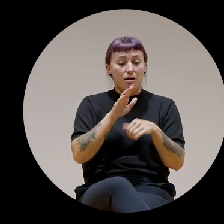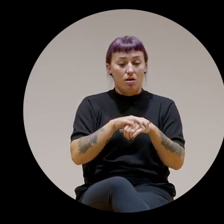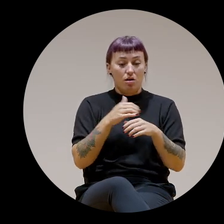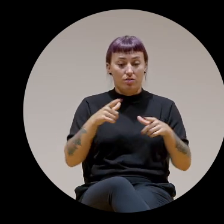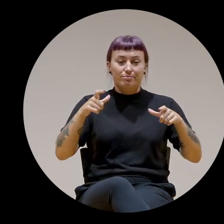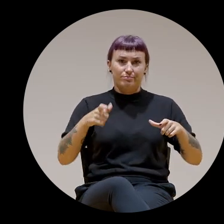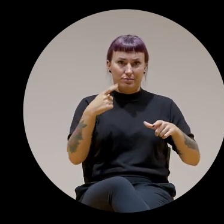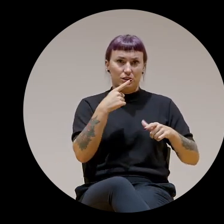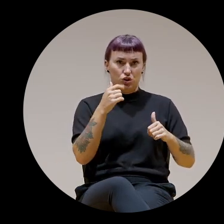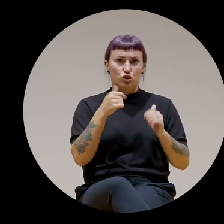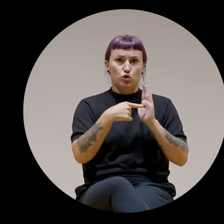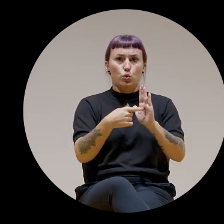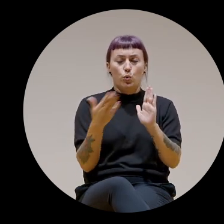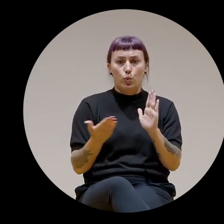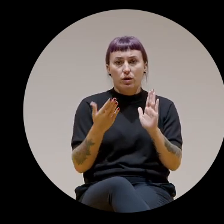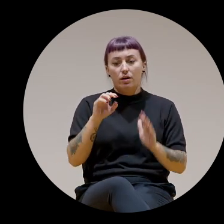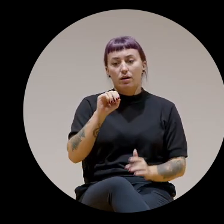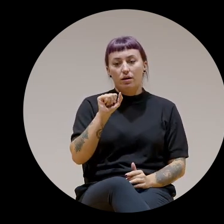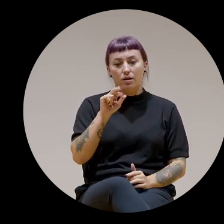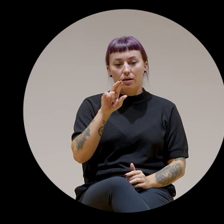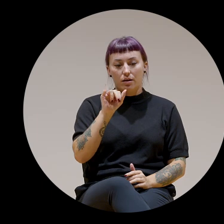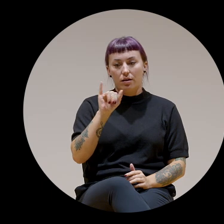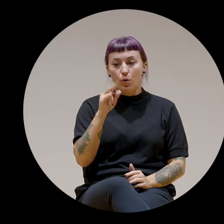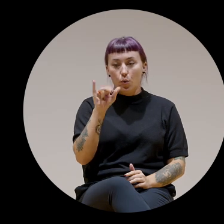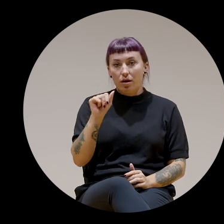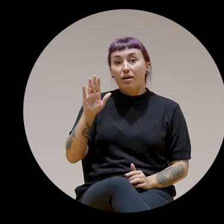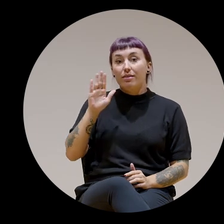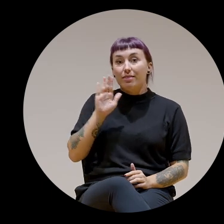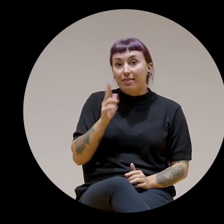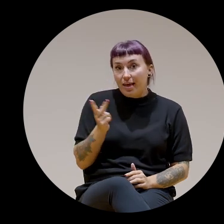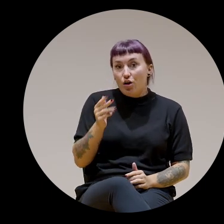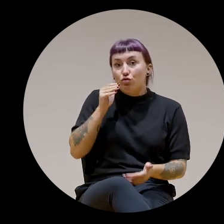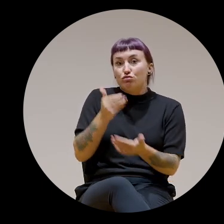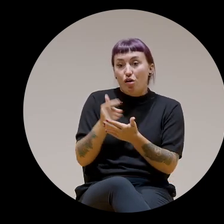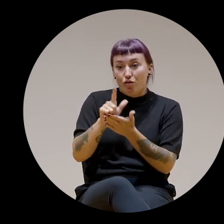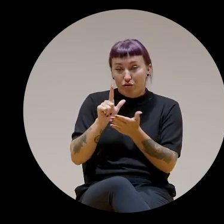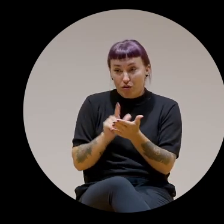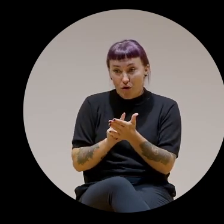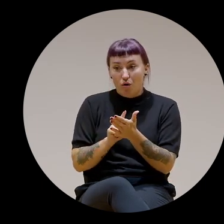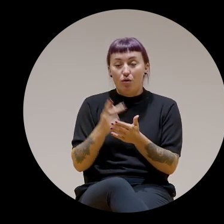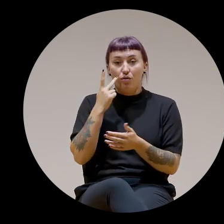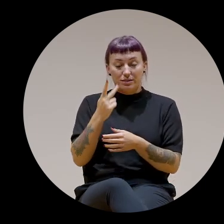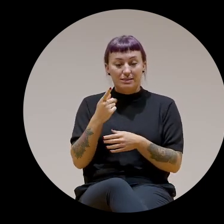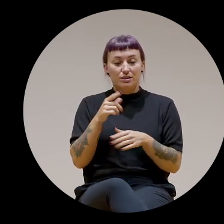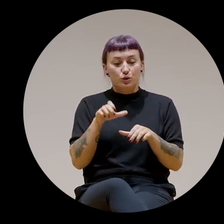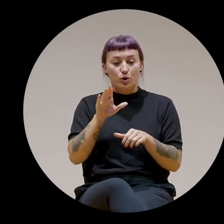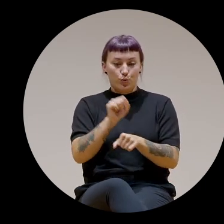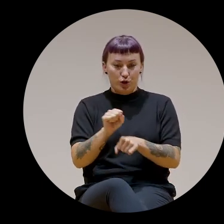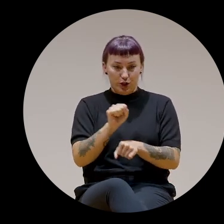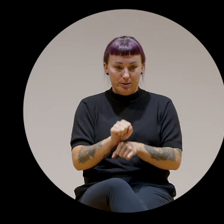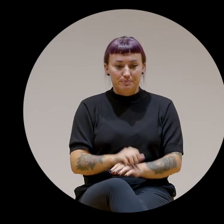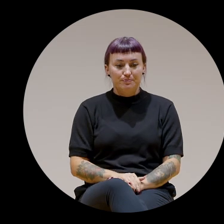the platter in the show here was Maria and Julian's daughter-in-law. And you see her here doing